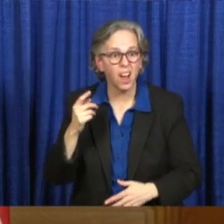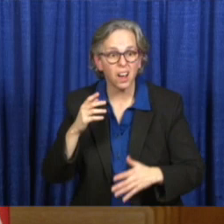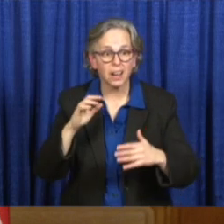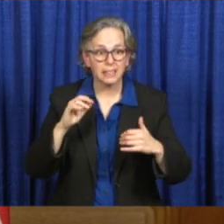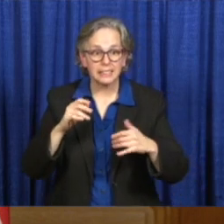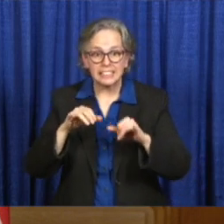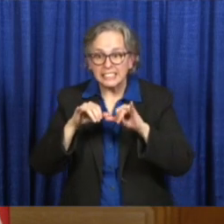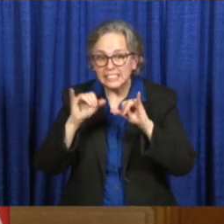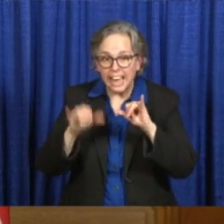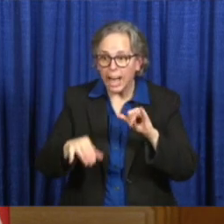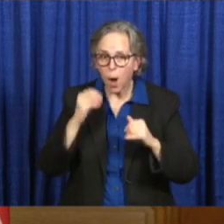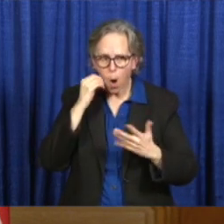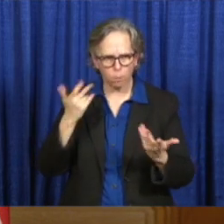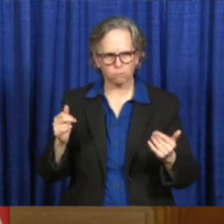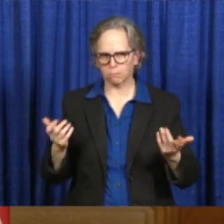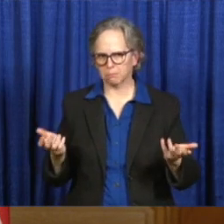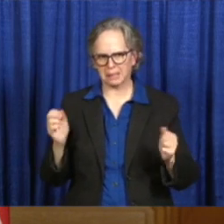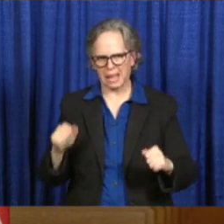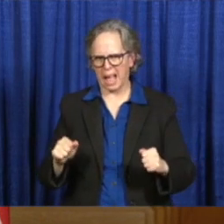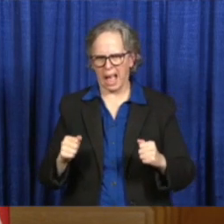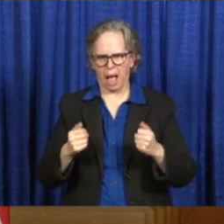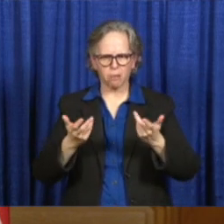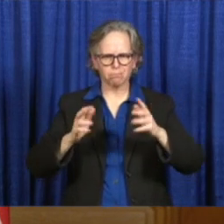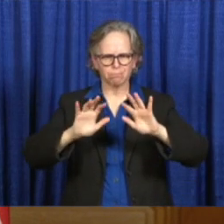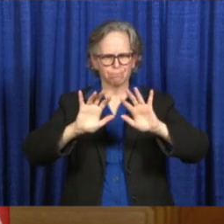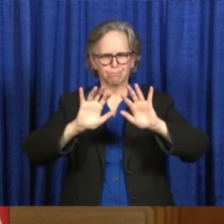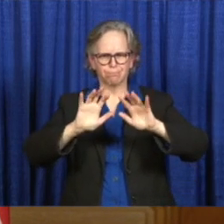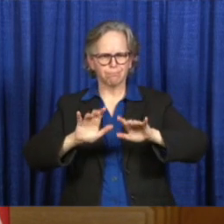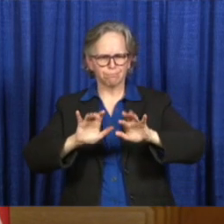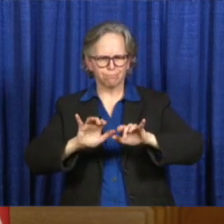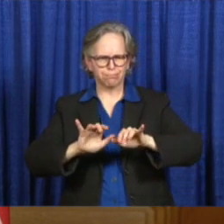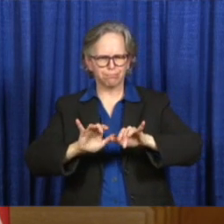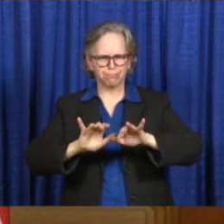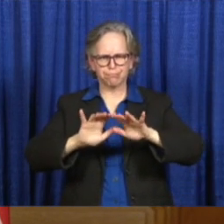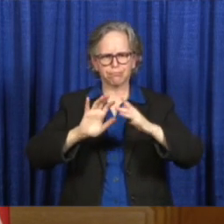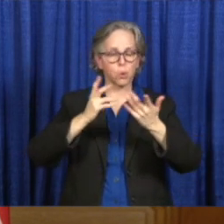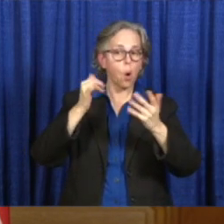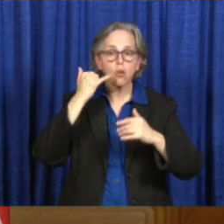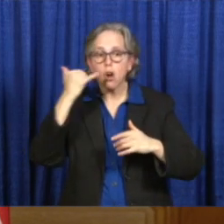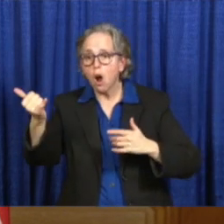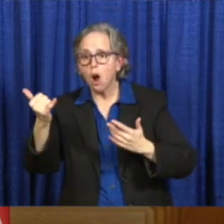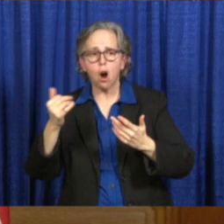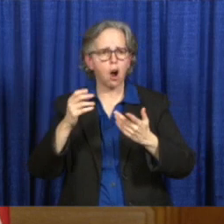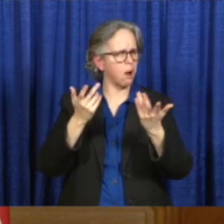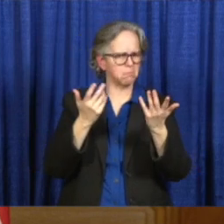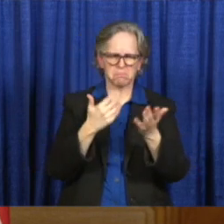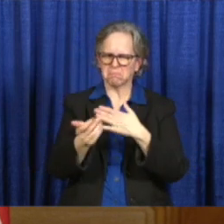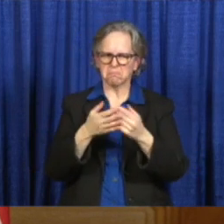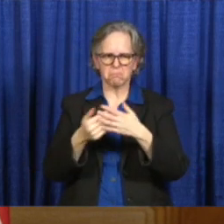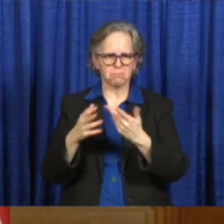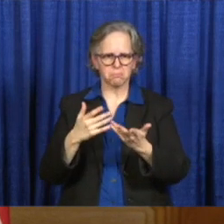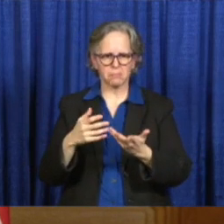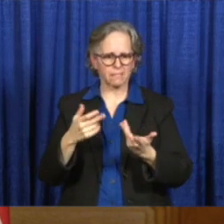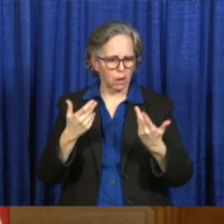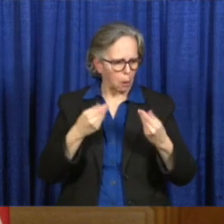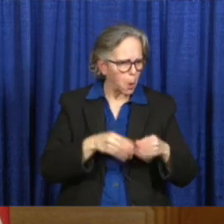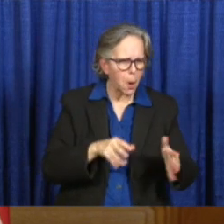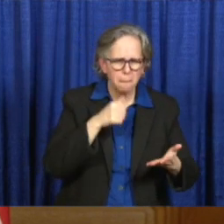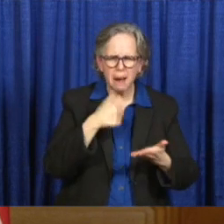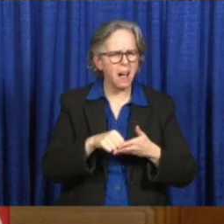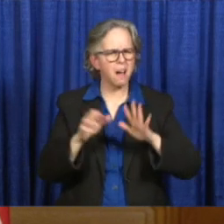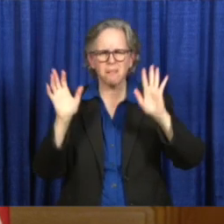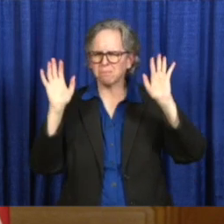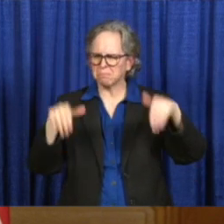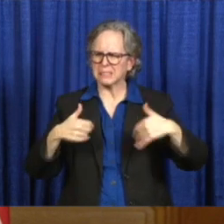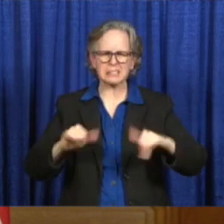out the census online, or you can do it over the phone. If you lost or misplaced your mailer, you can still fill out the